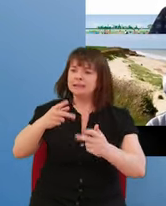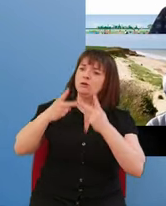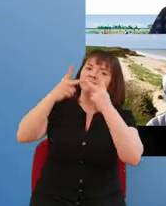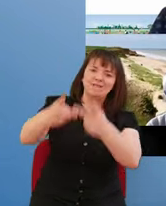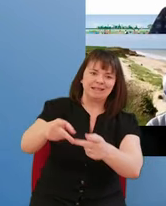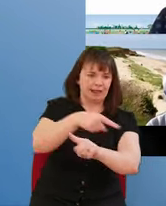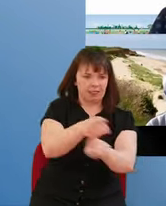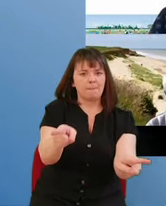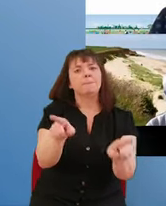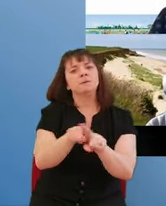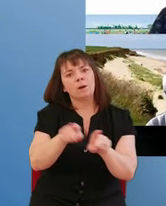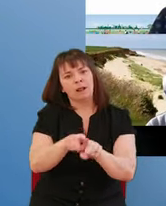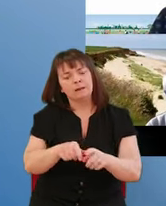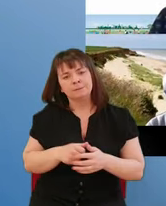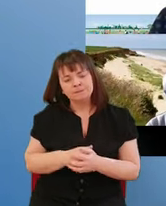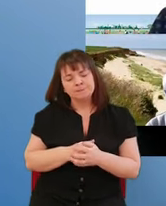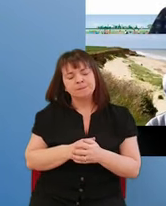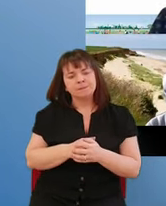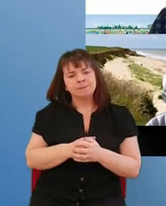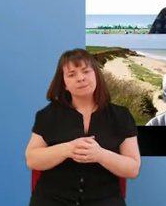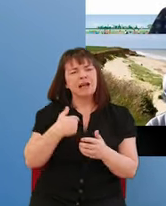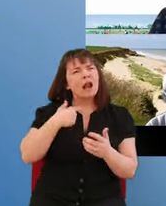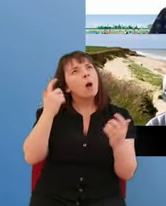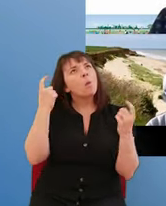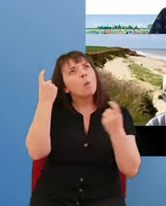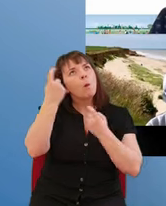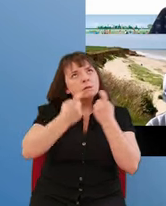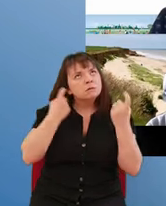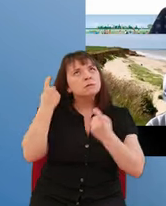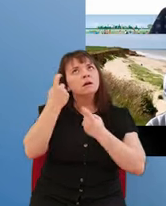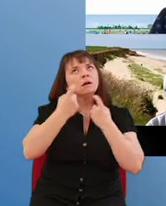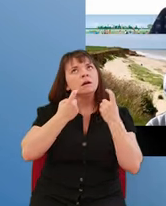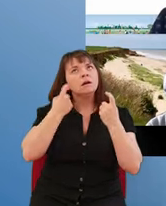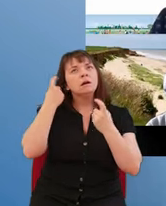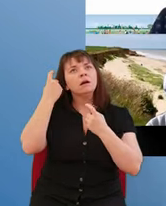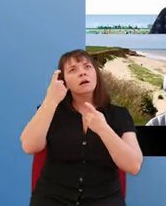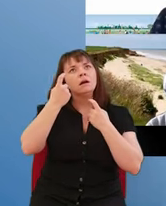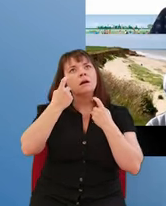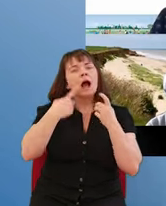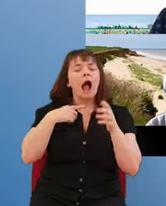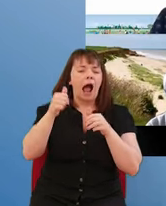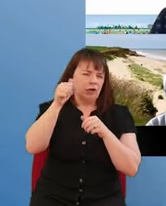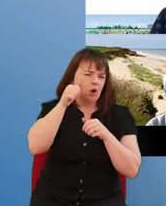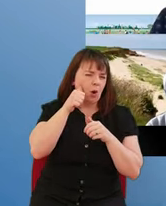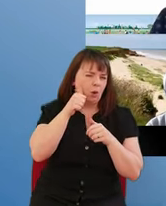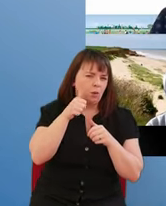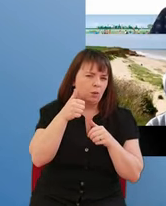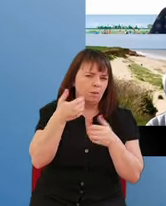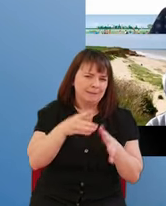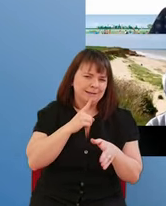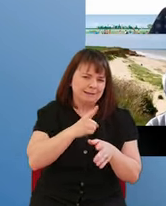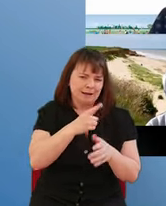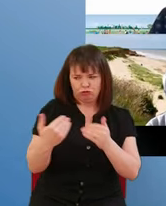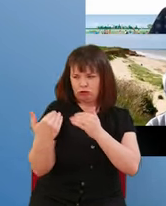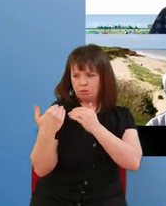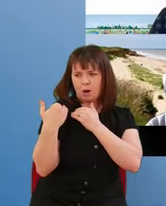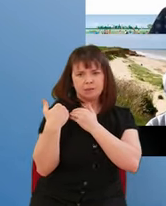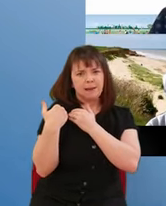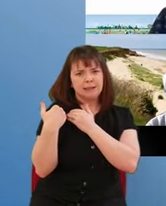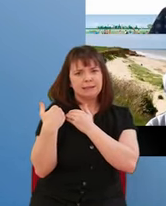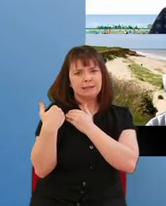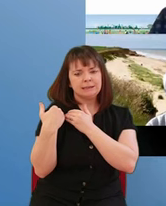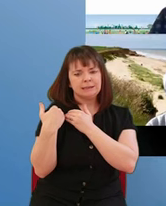under mental health particularly, but certainly some people aren't always under mental health, but they might be touching services. It's just making all those contexts count as well. I'm not sure